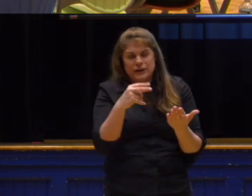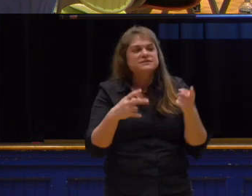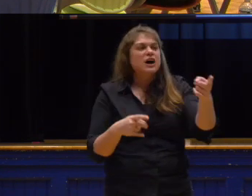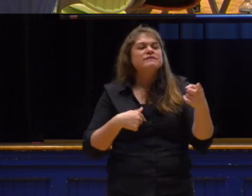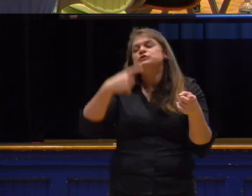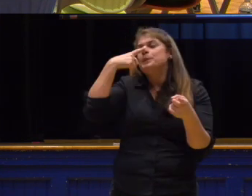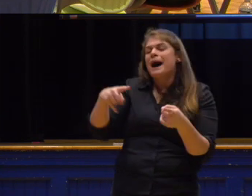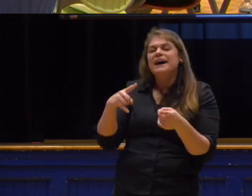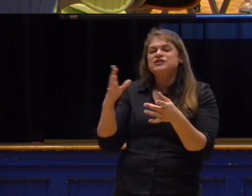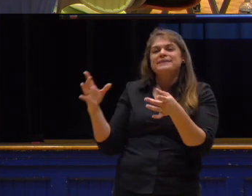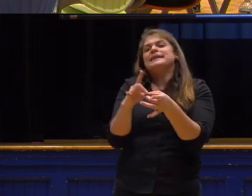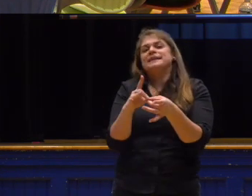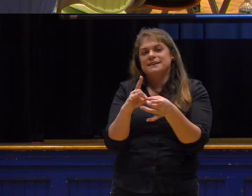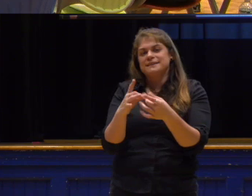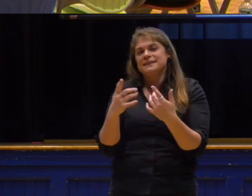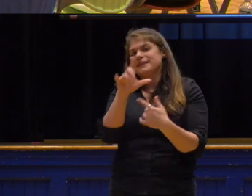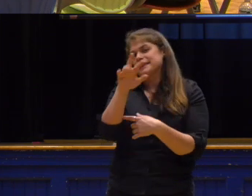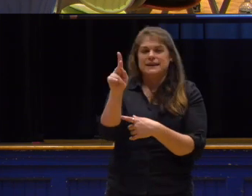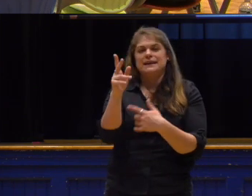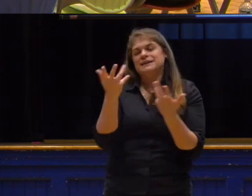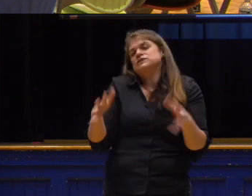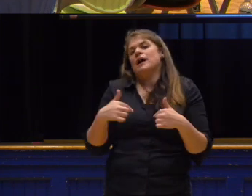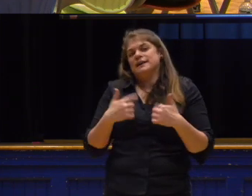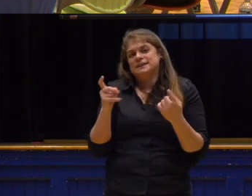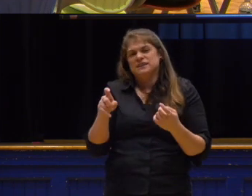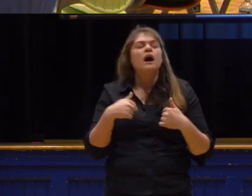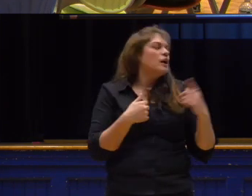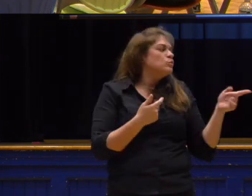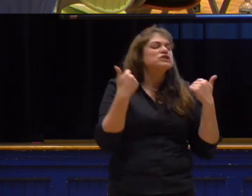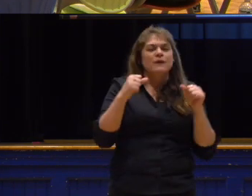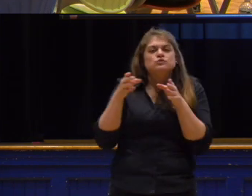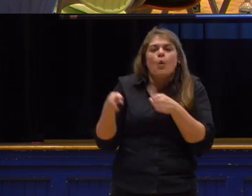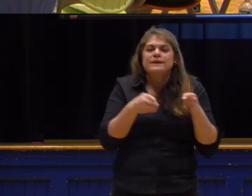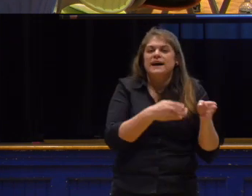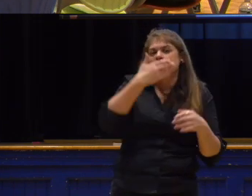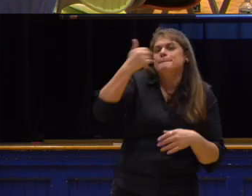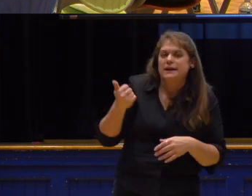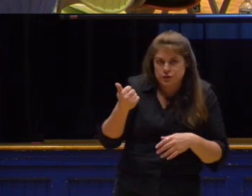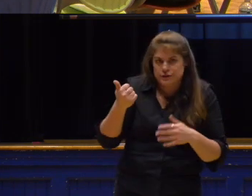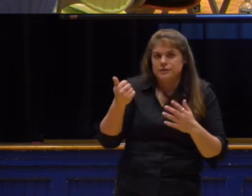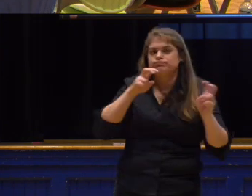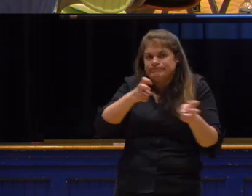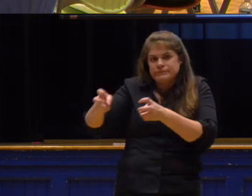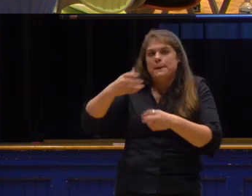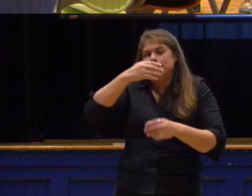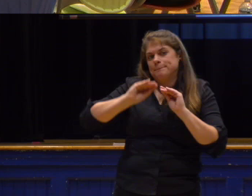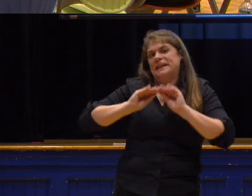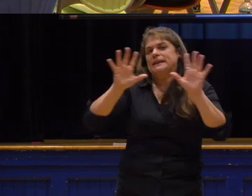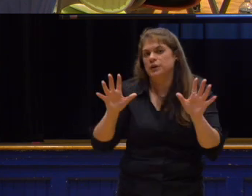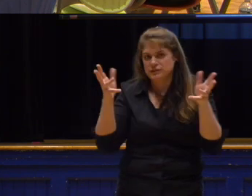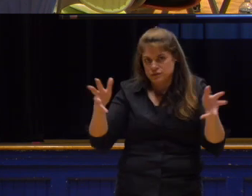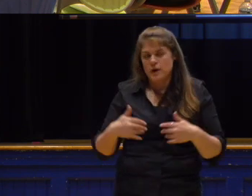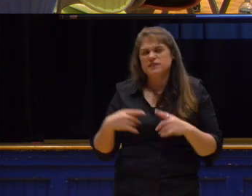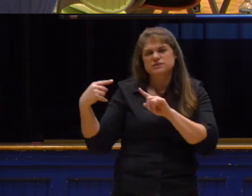is. Mass So, Highway had one, you could link and just view it. yeah, And and that's all you need We're to do. trying to get it split up a little bit, so I don't know if the Mass we're trying to Highway work that at has this that